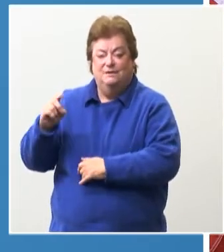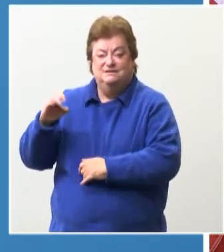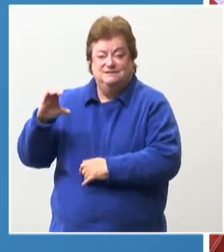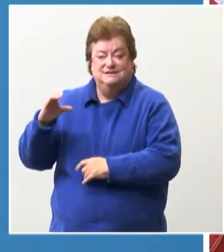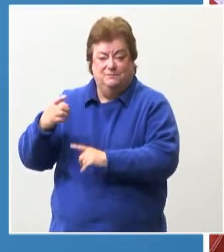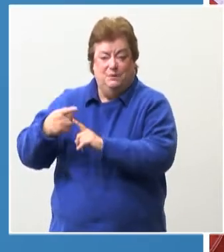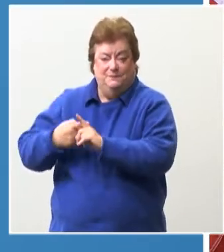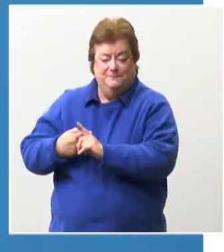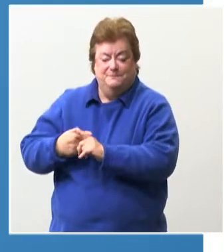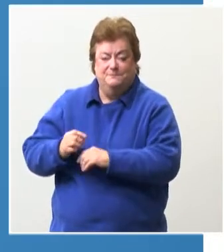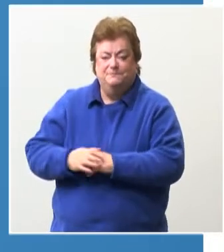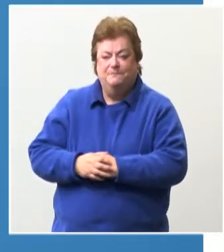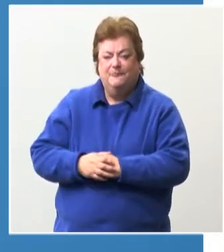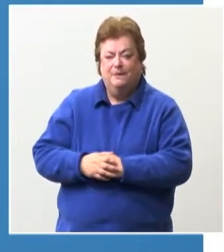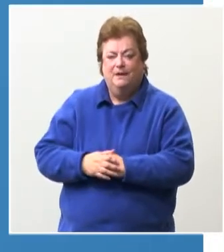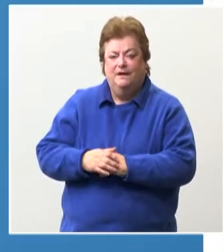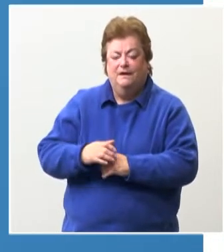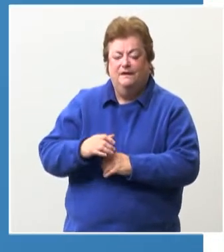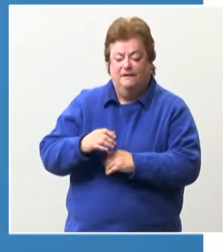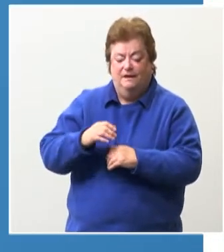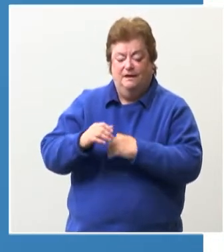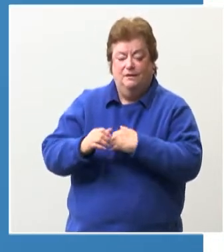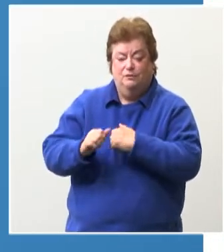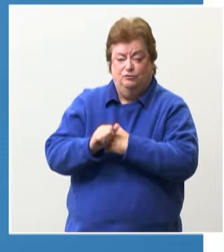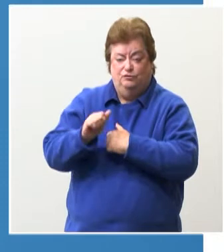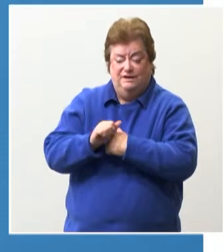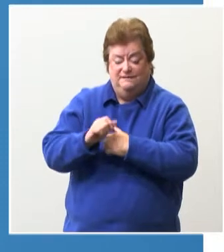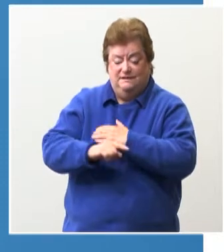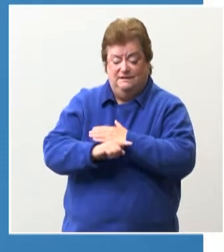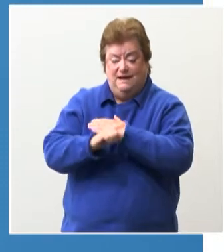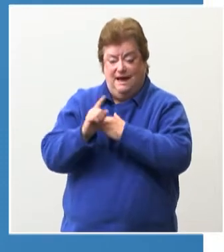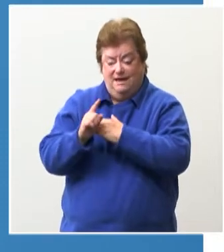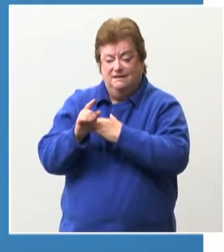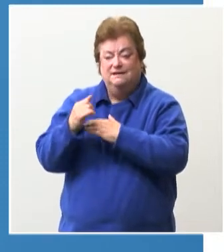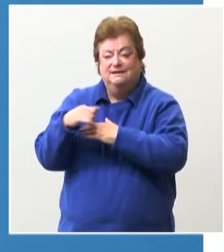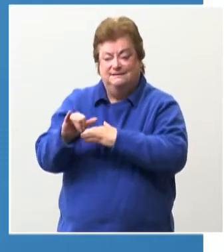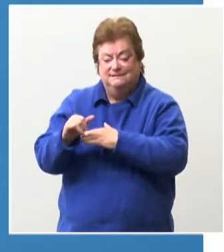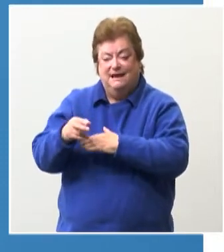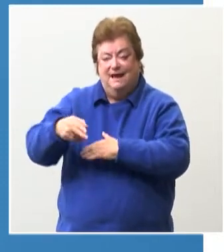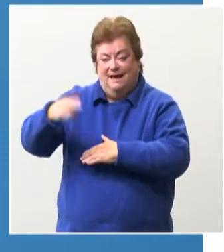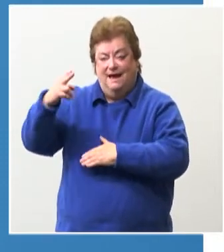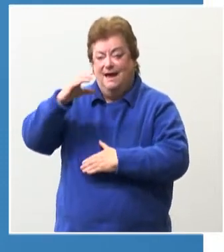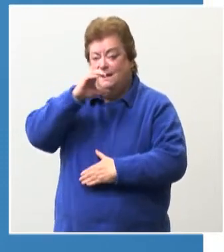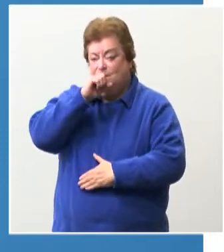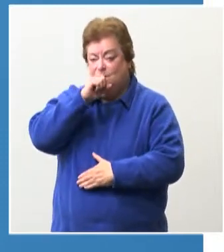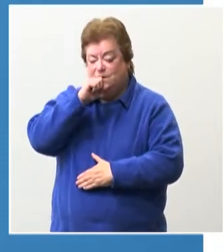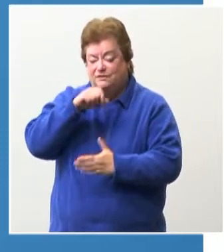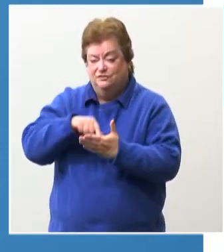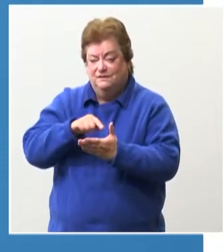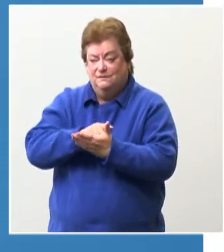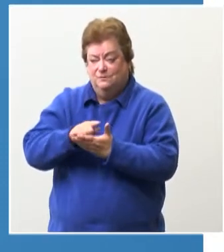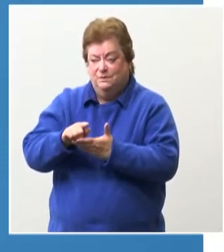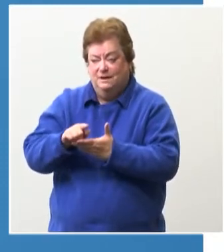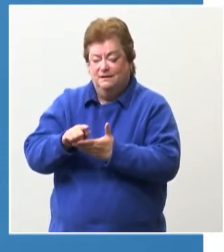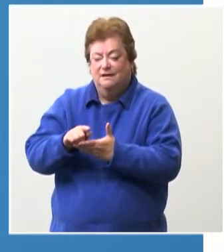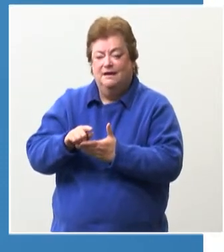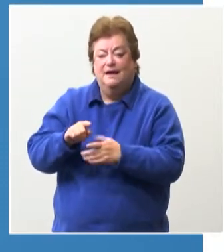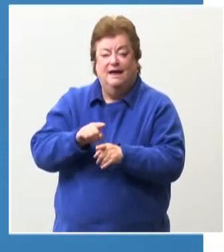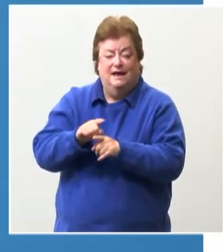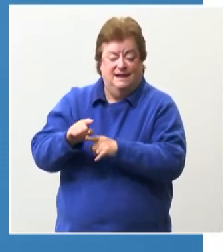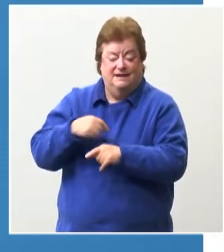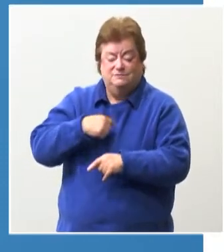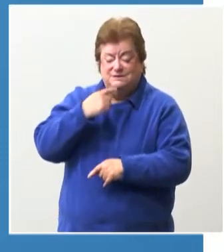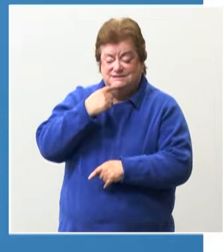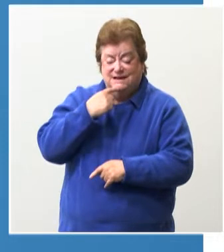December. The risk dial will remain an elevated orange for this week. And as we've said before,